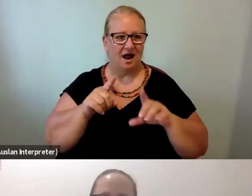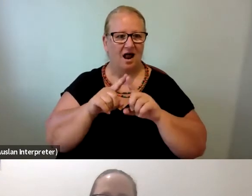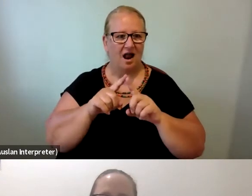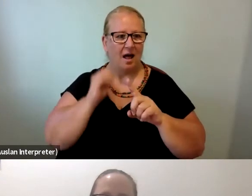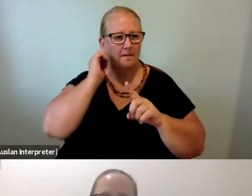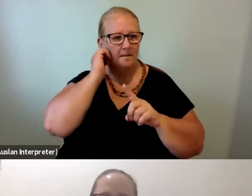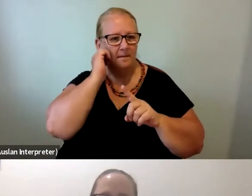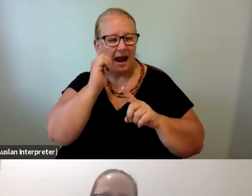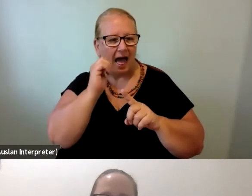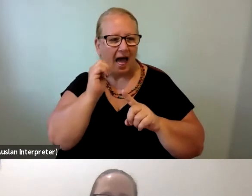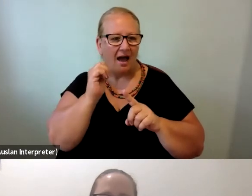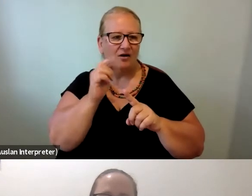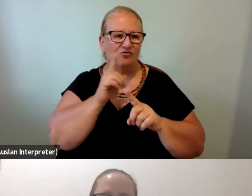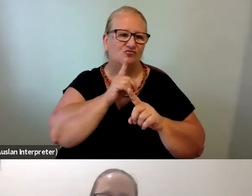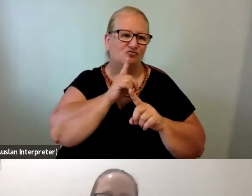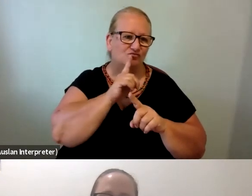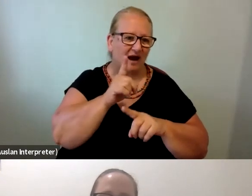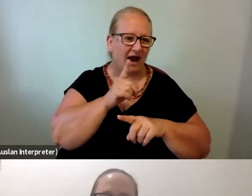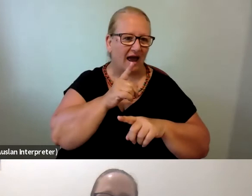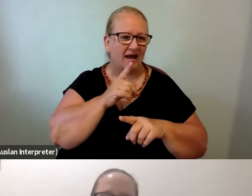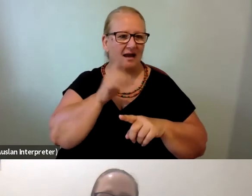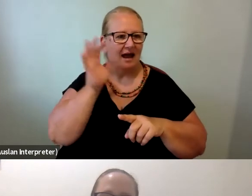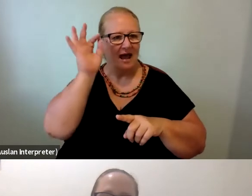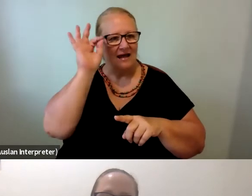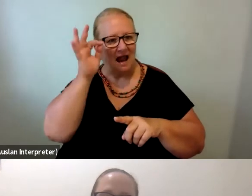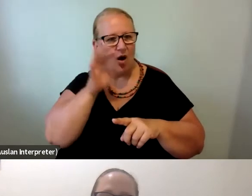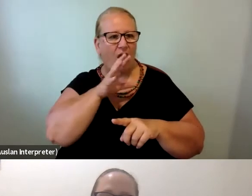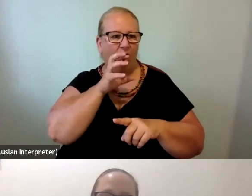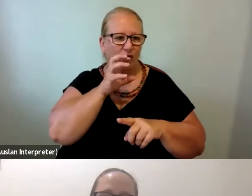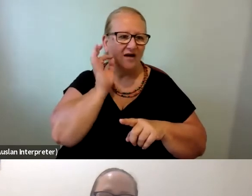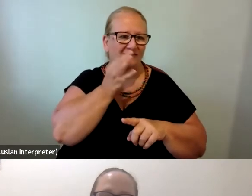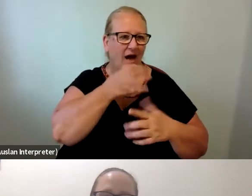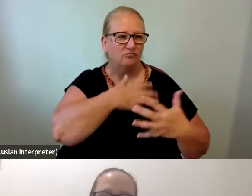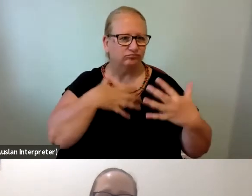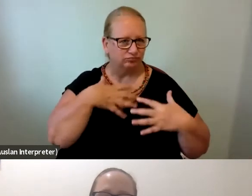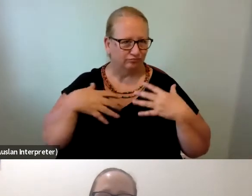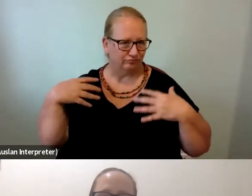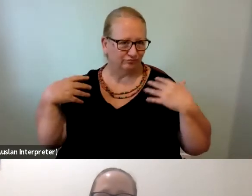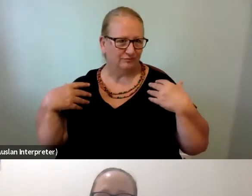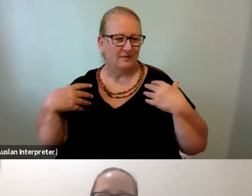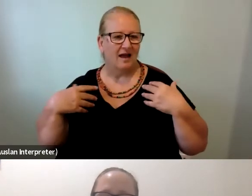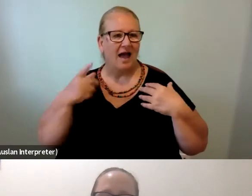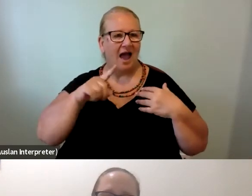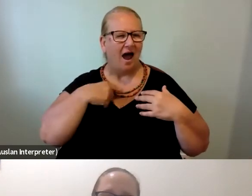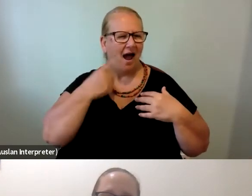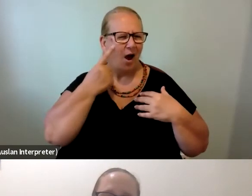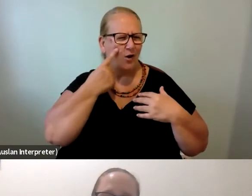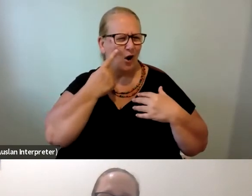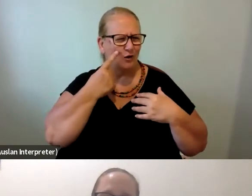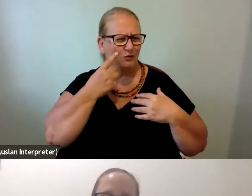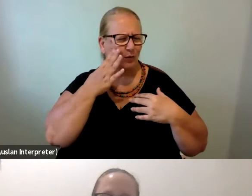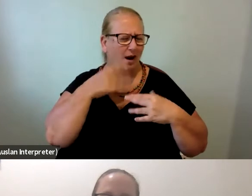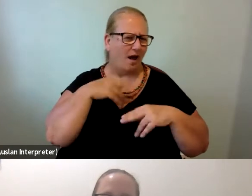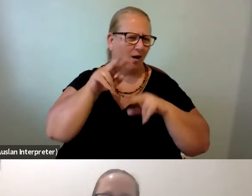black and red and yellow and orange flowers. And I noticed as I was